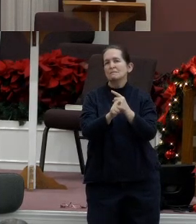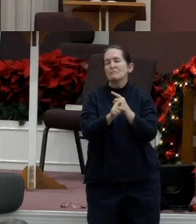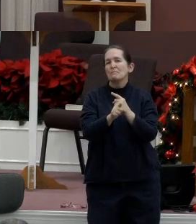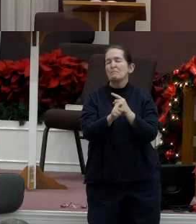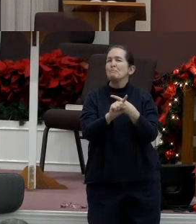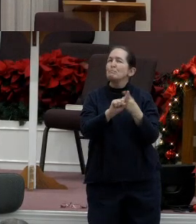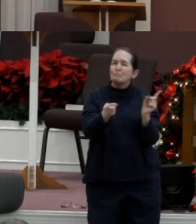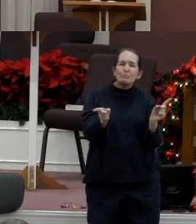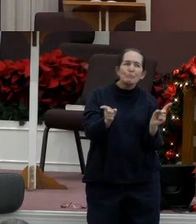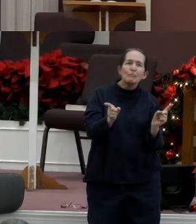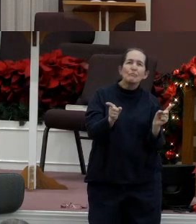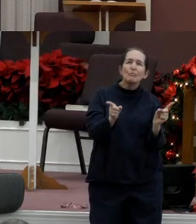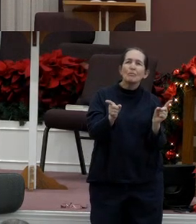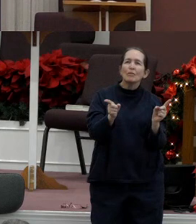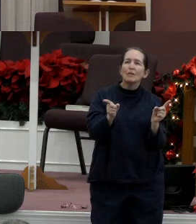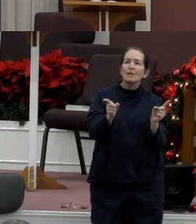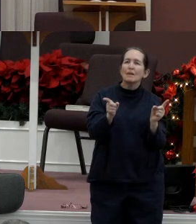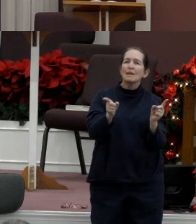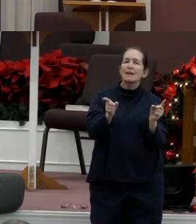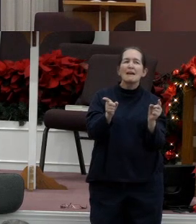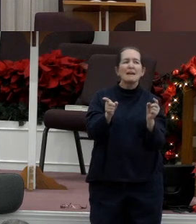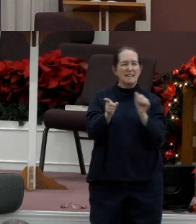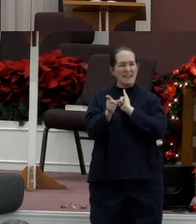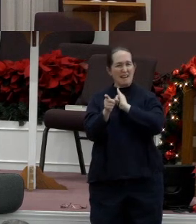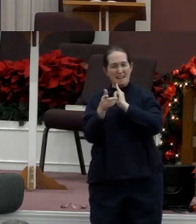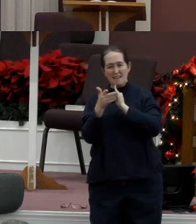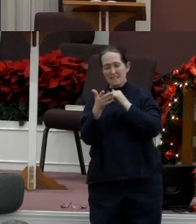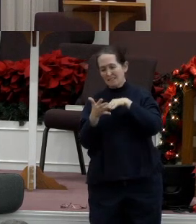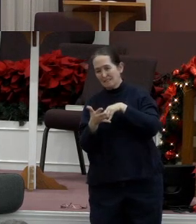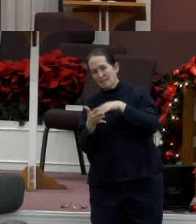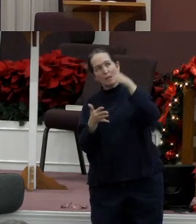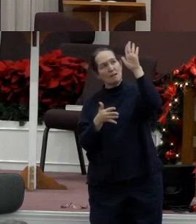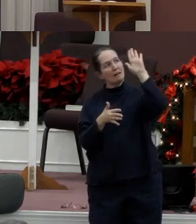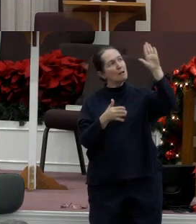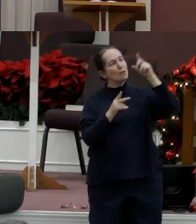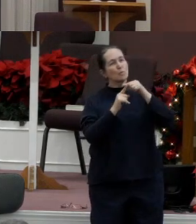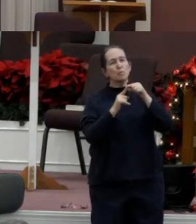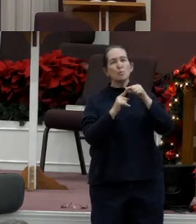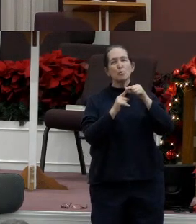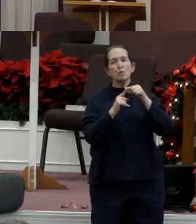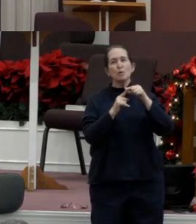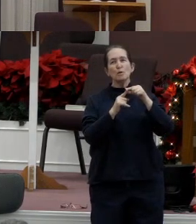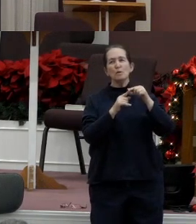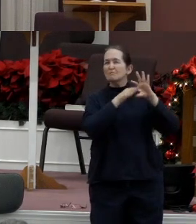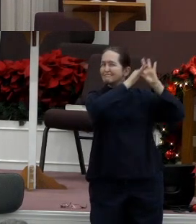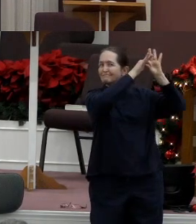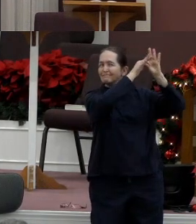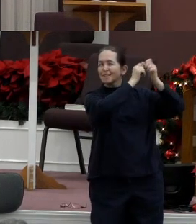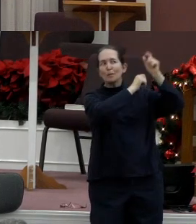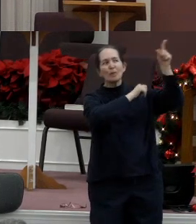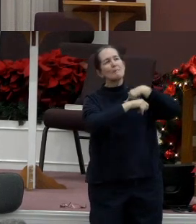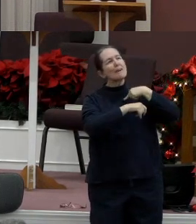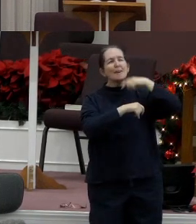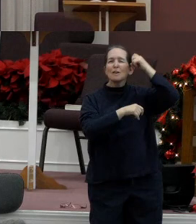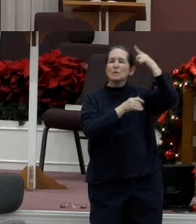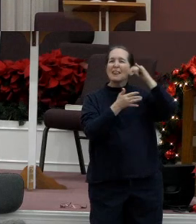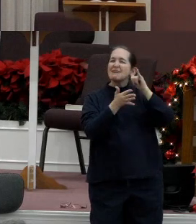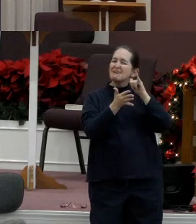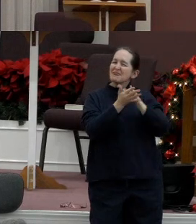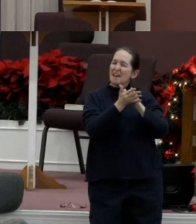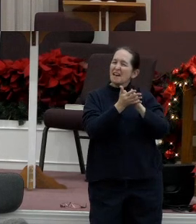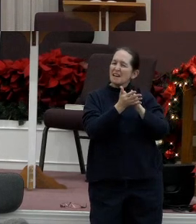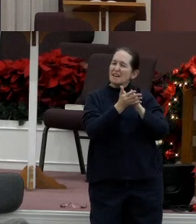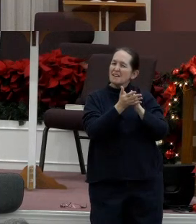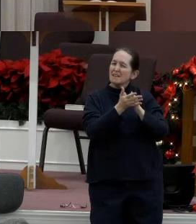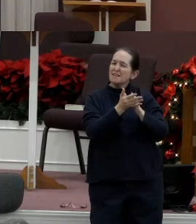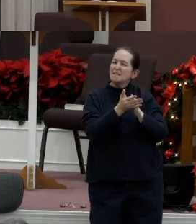And yet, as I study God's word and I engage with him, I realize that it's that intimacy of